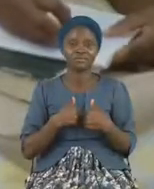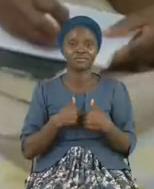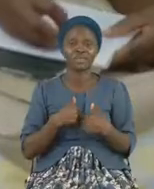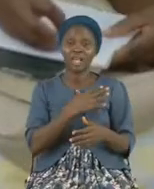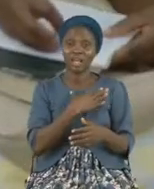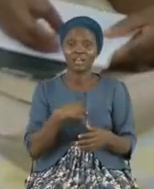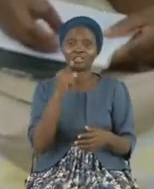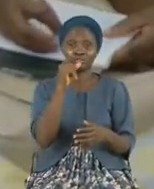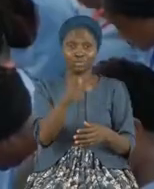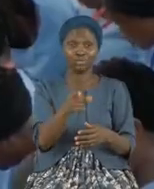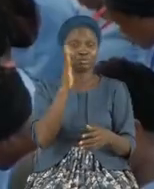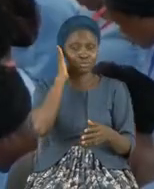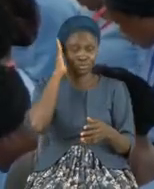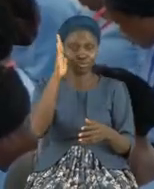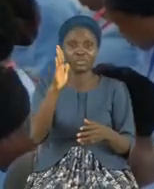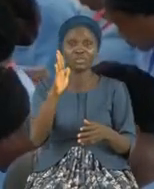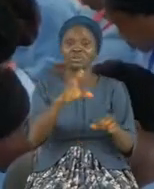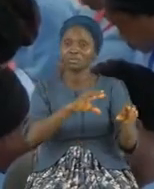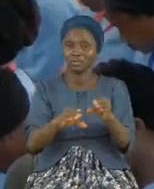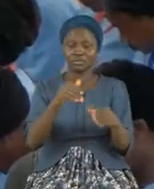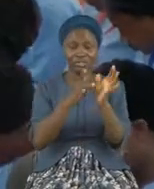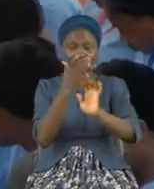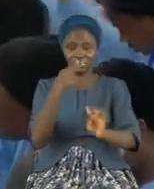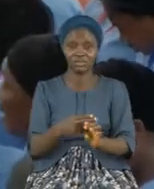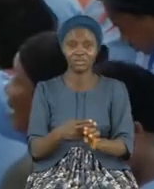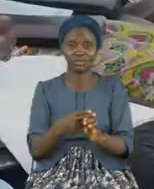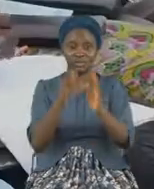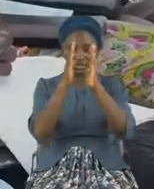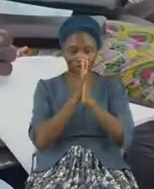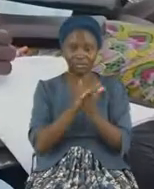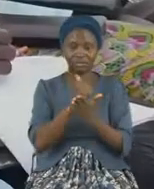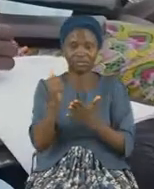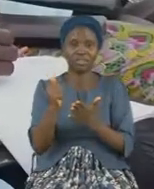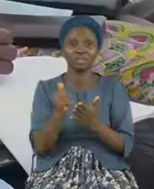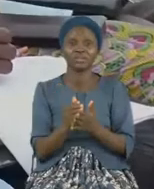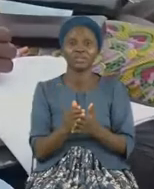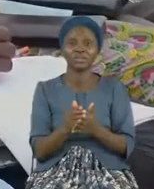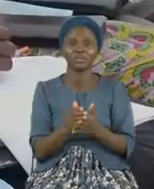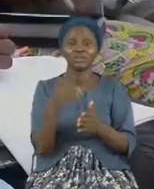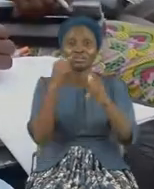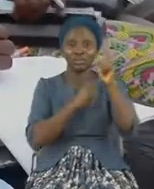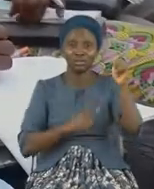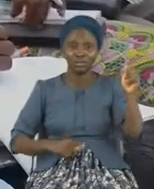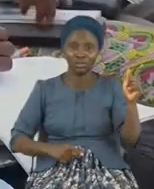will perform. Am I talking to somebody there today? The Lord turn around